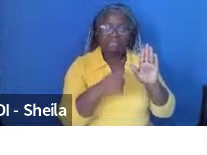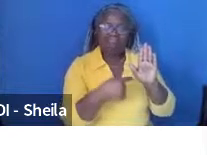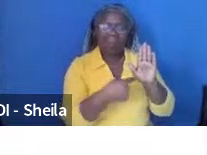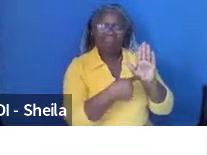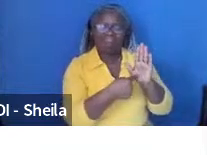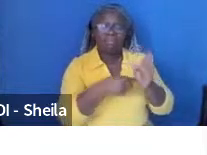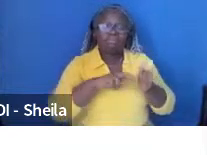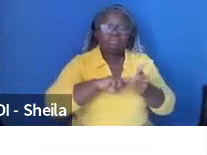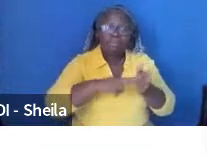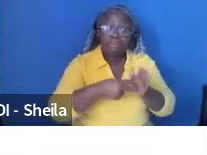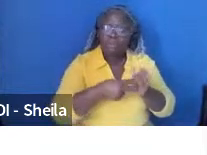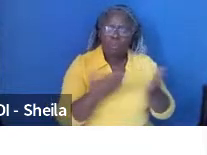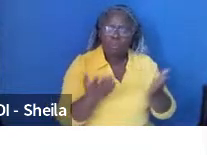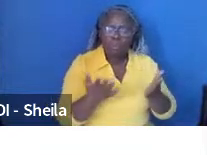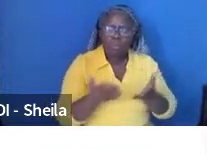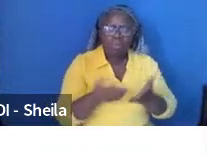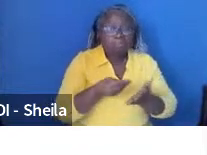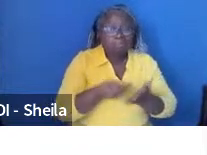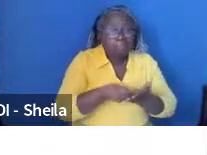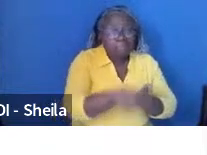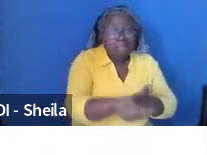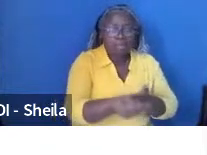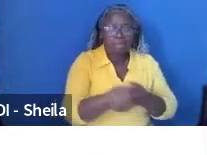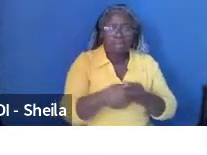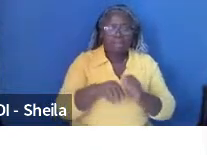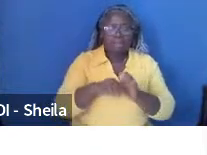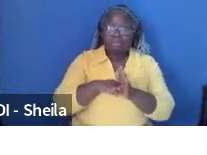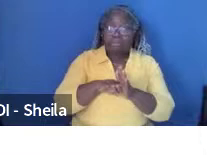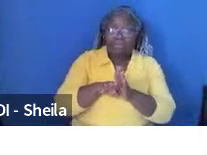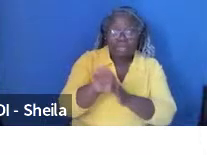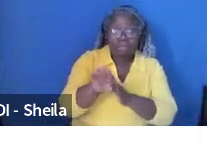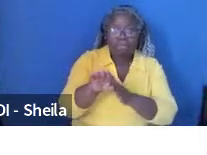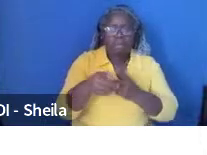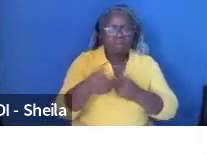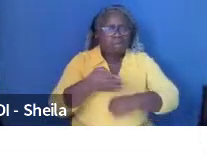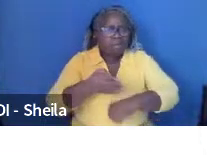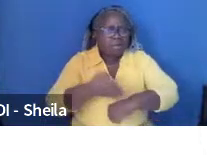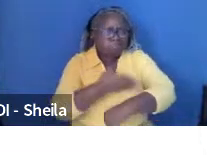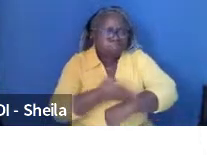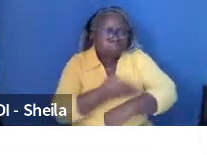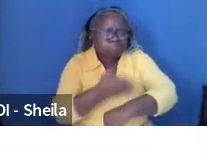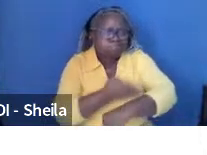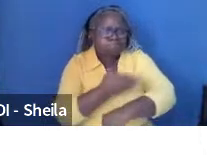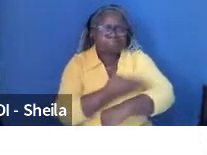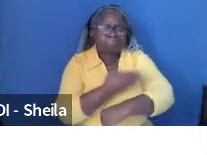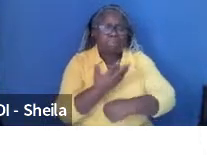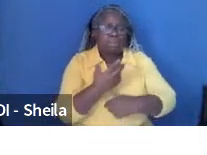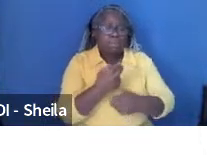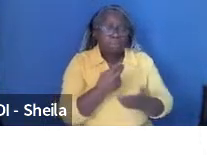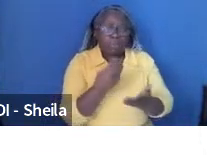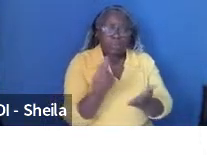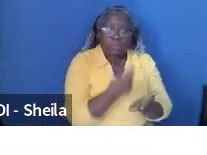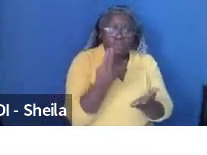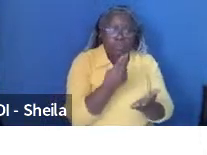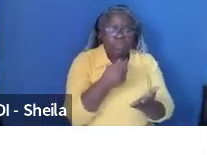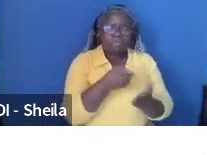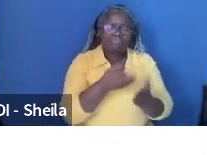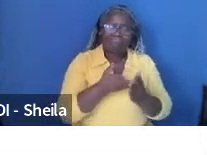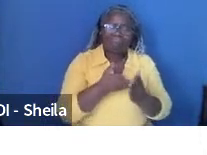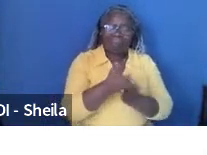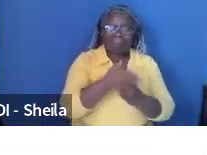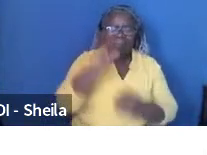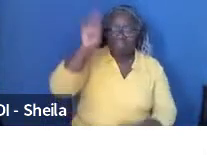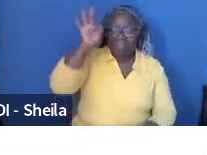maintained, or used by federal agencies to be accessible to people with disabilities and employees with